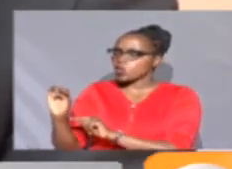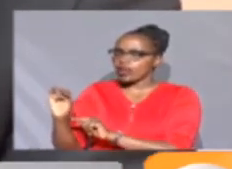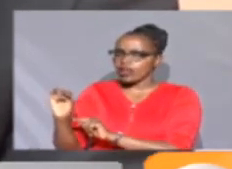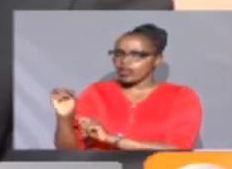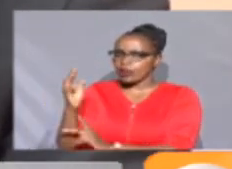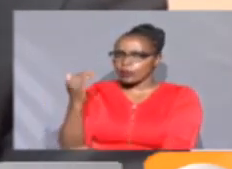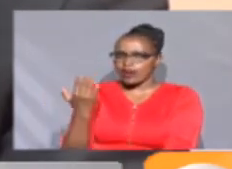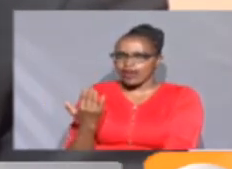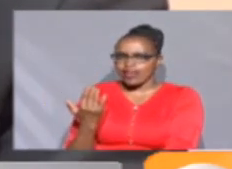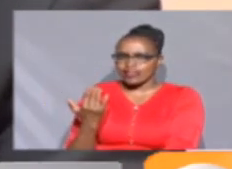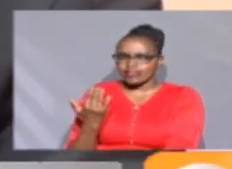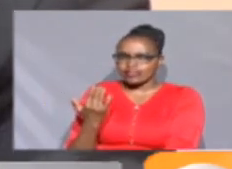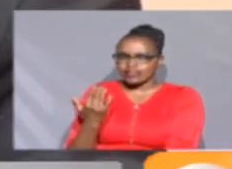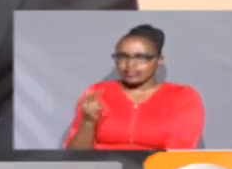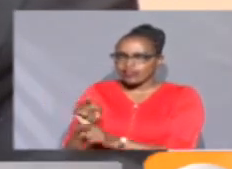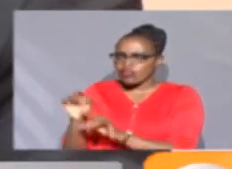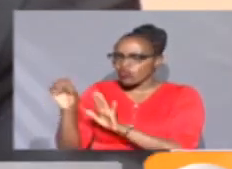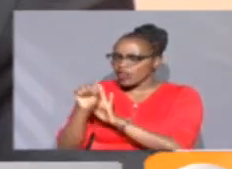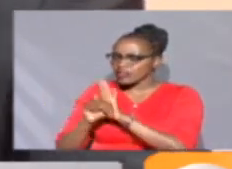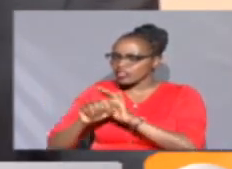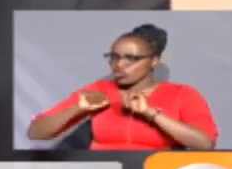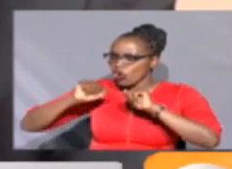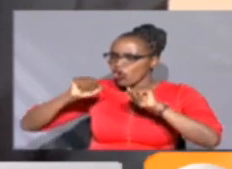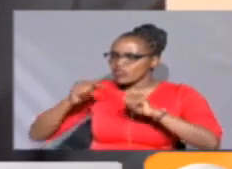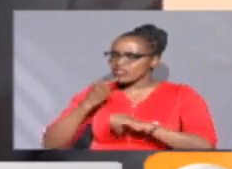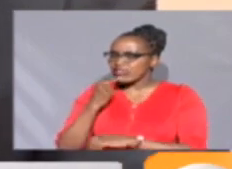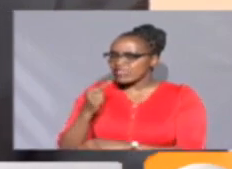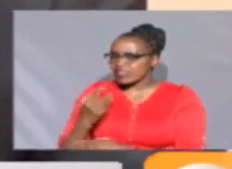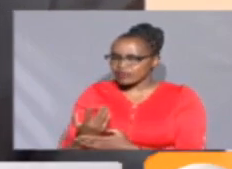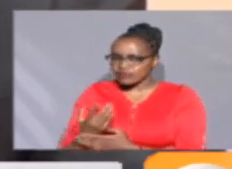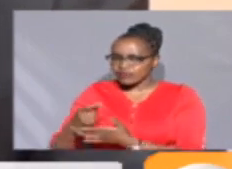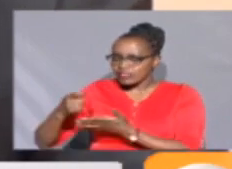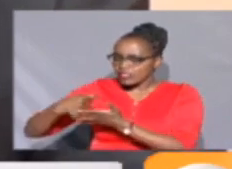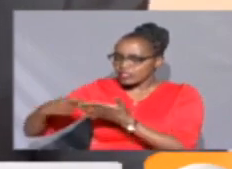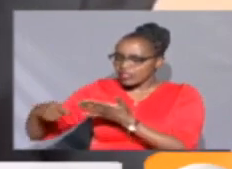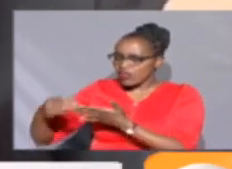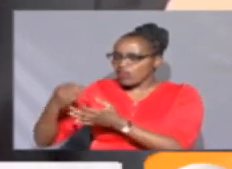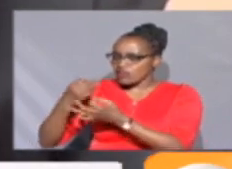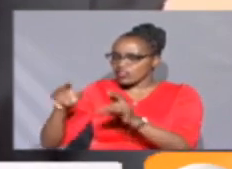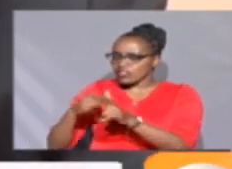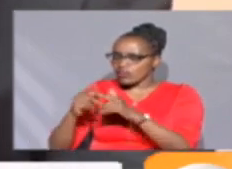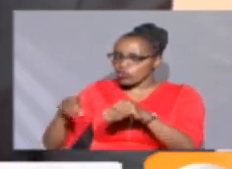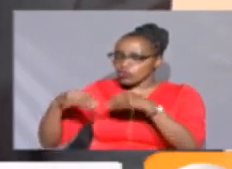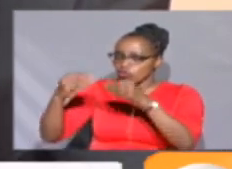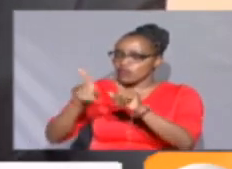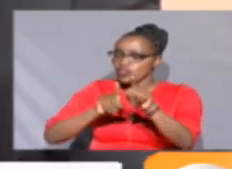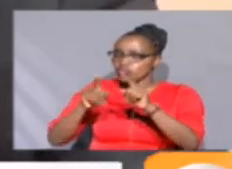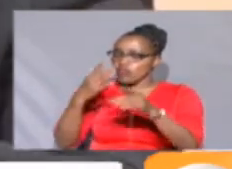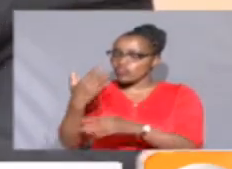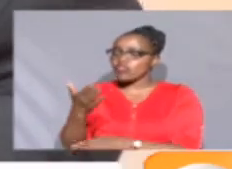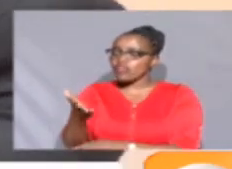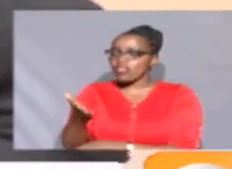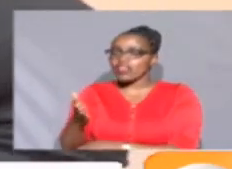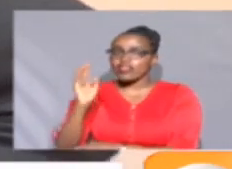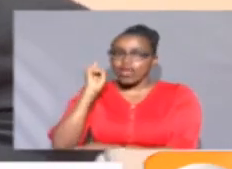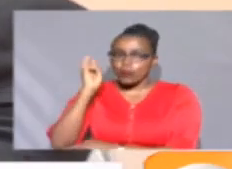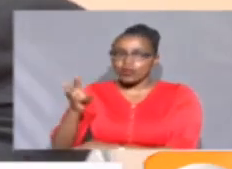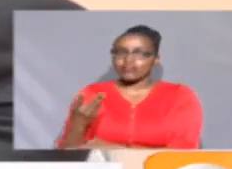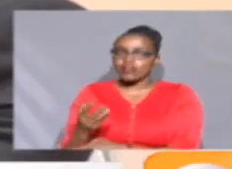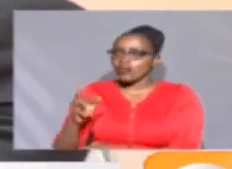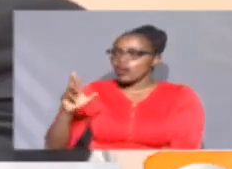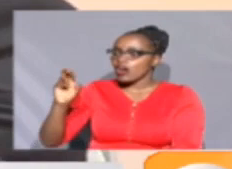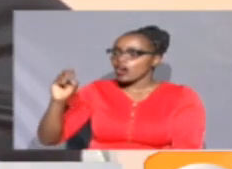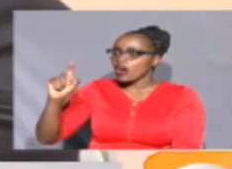Why don't you, for a state officer, just tell them, sign this free bond, give us your travel documents, you'll be there. I mean, where is Henry